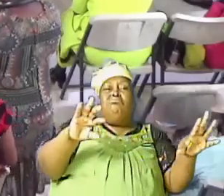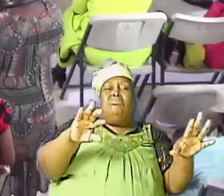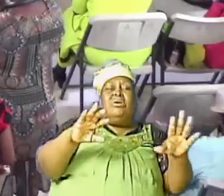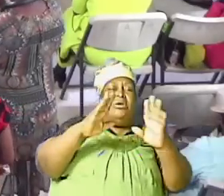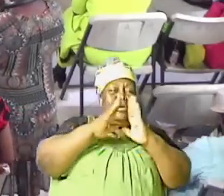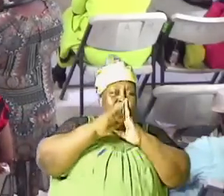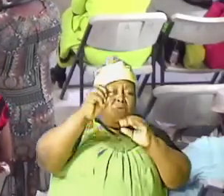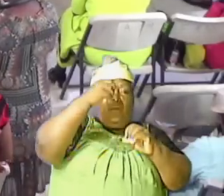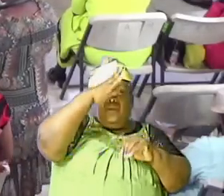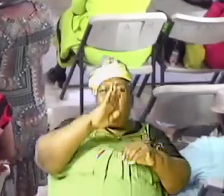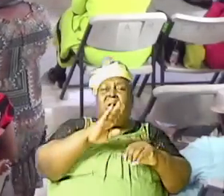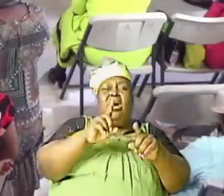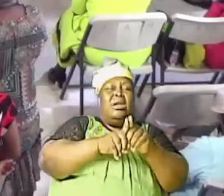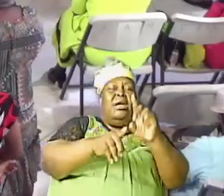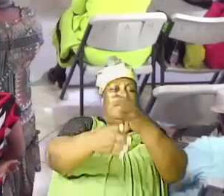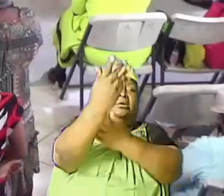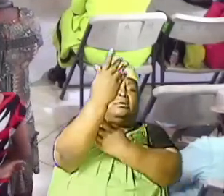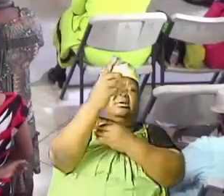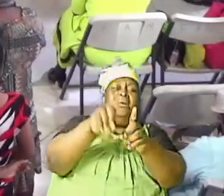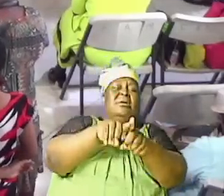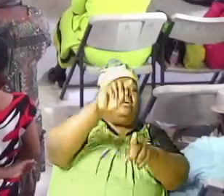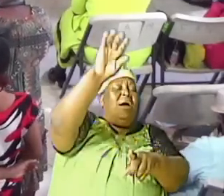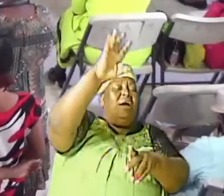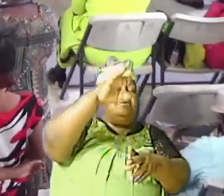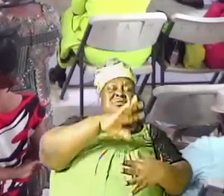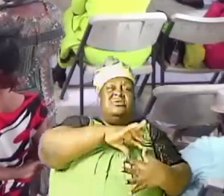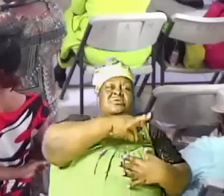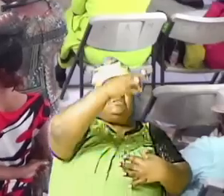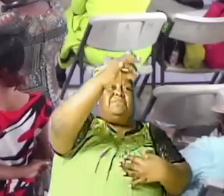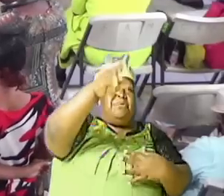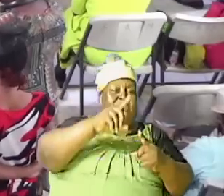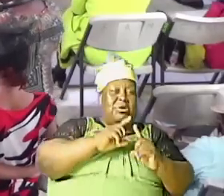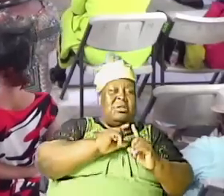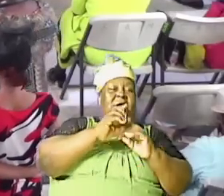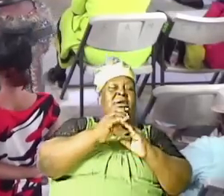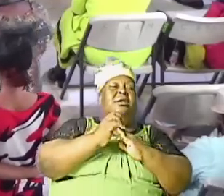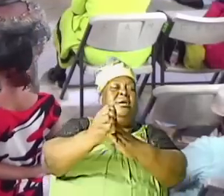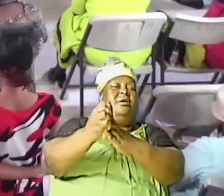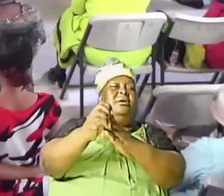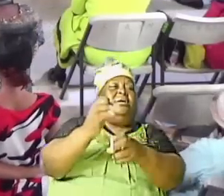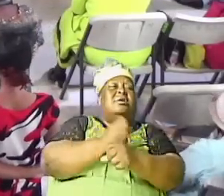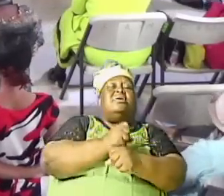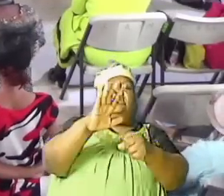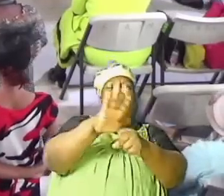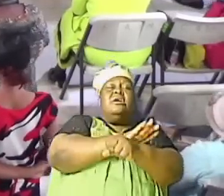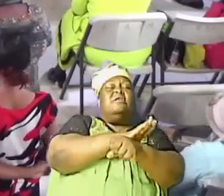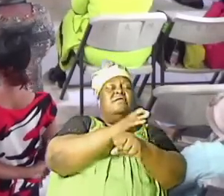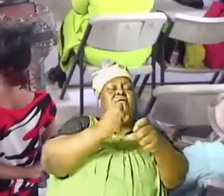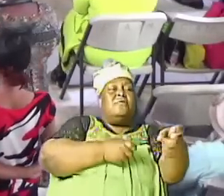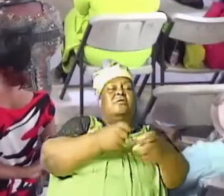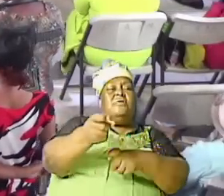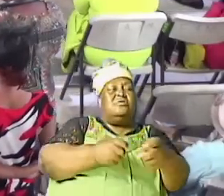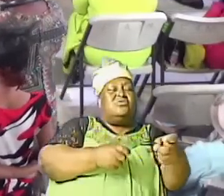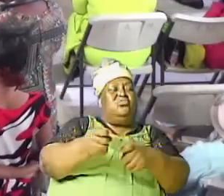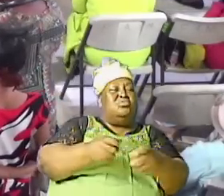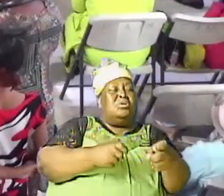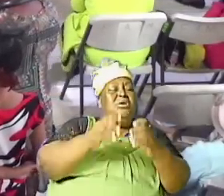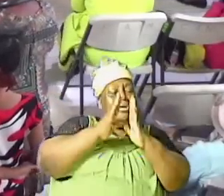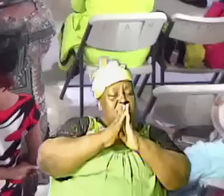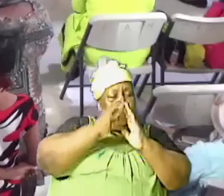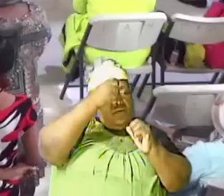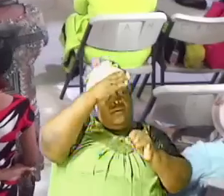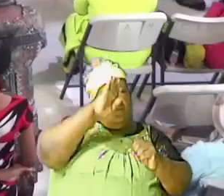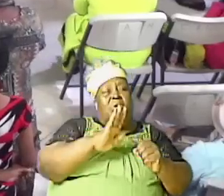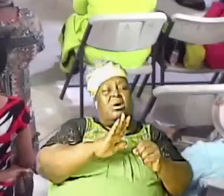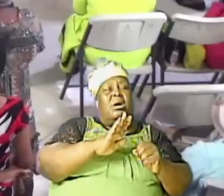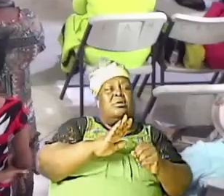this morning, as your spirit lead, great God, you will take control. God, the offering, I pray, oh God, that